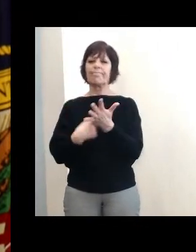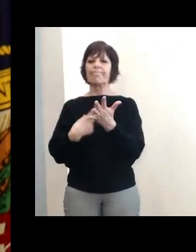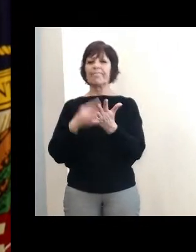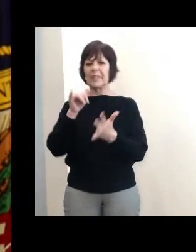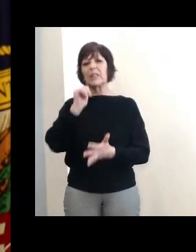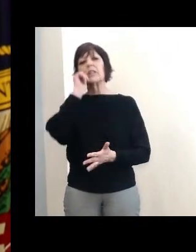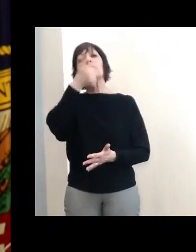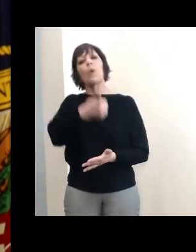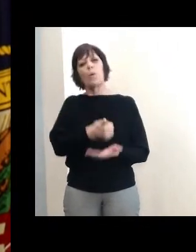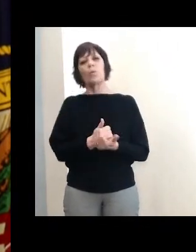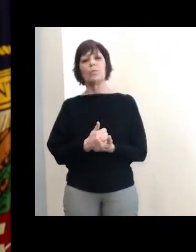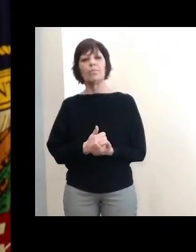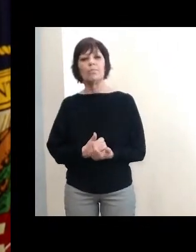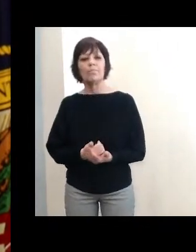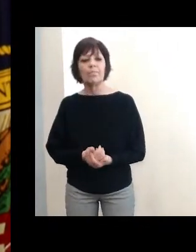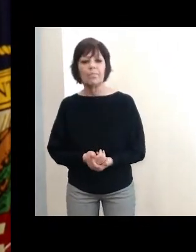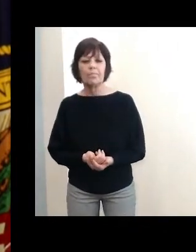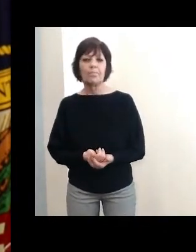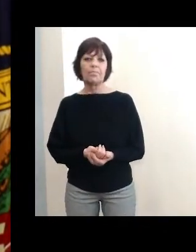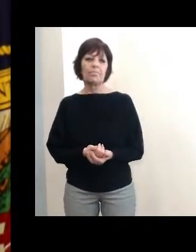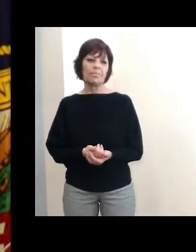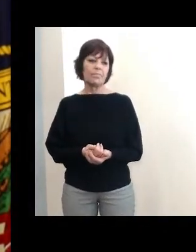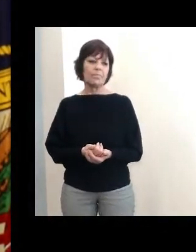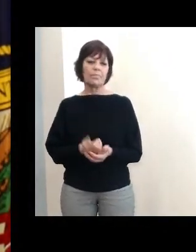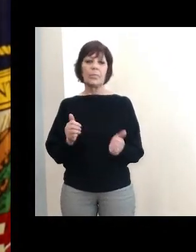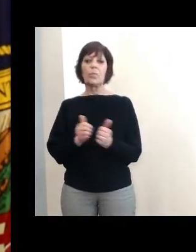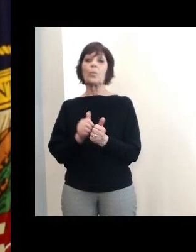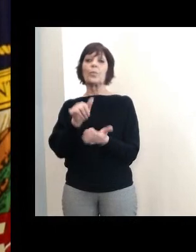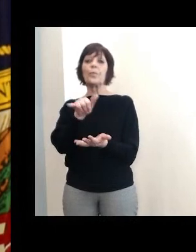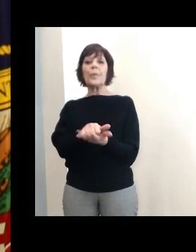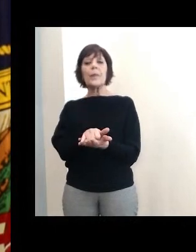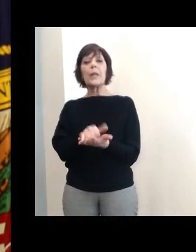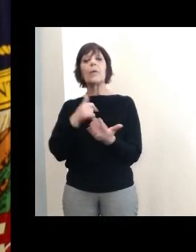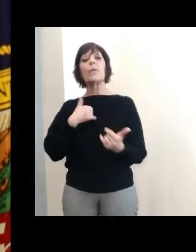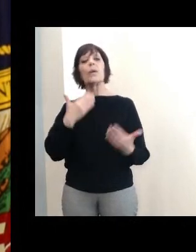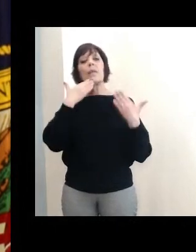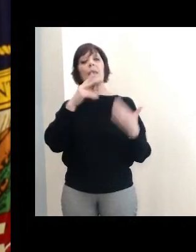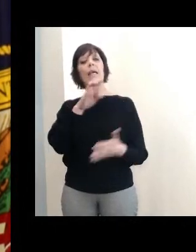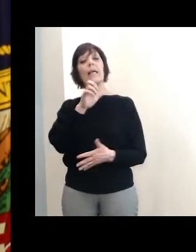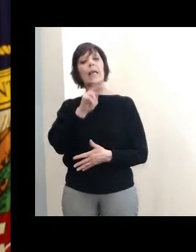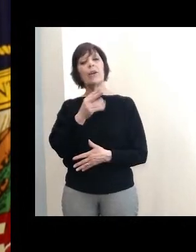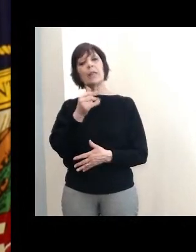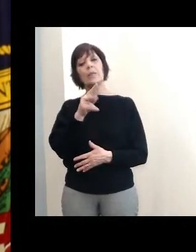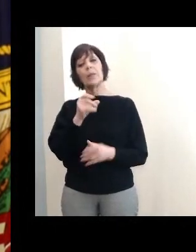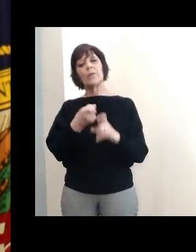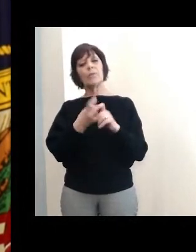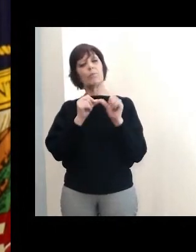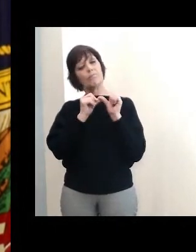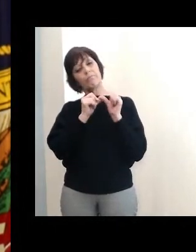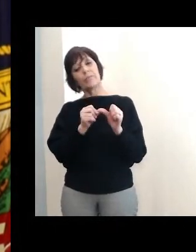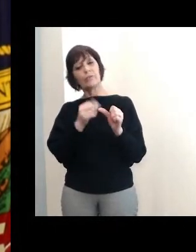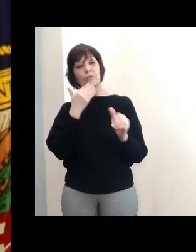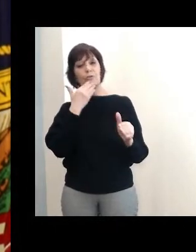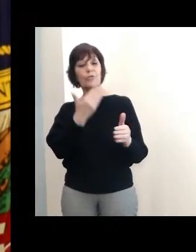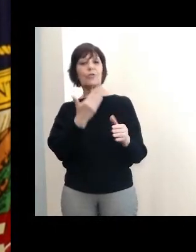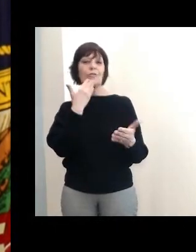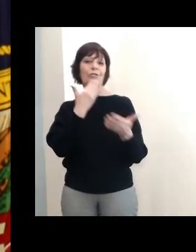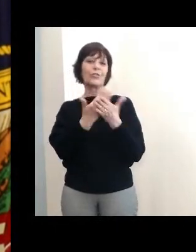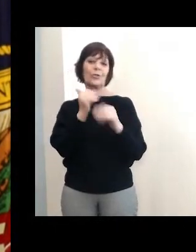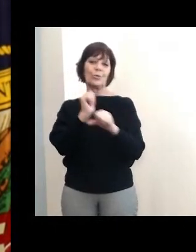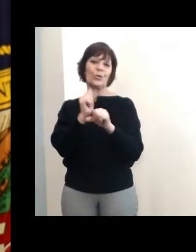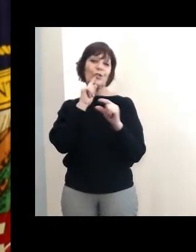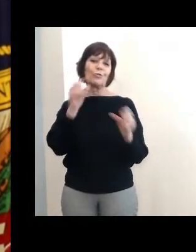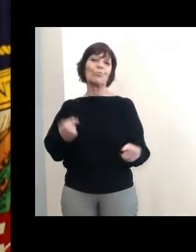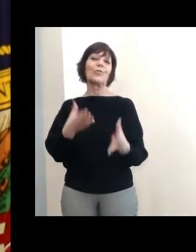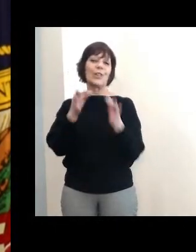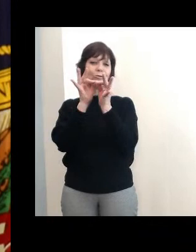separately tomorrow. And with that, I want to thank Karen Gambino for her continued good work in providing